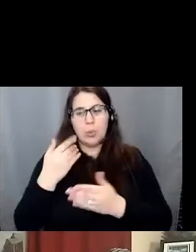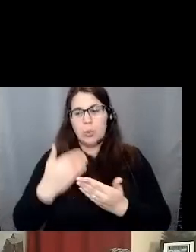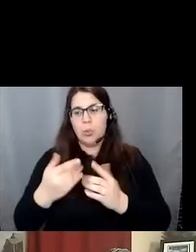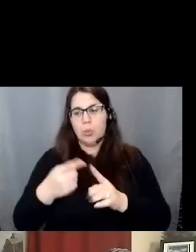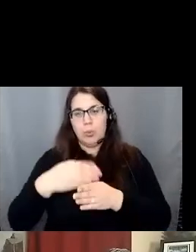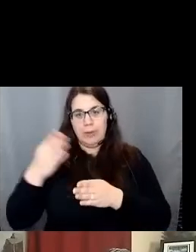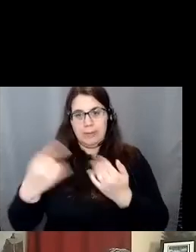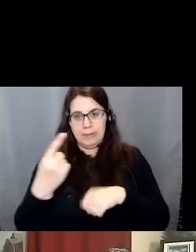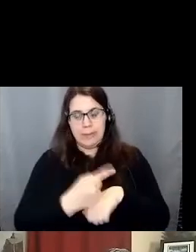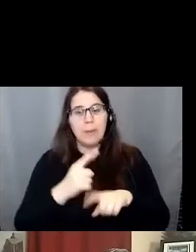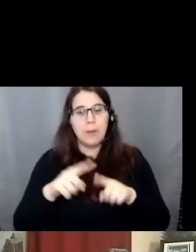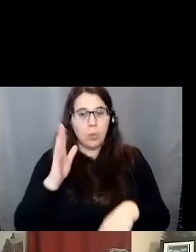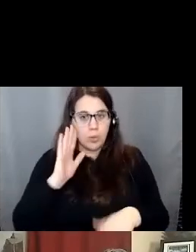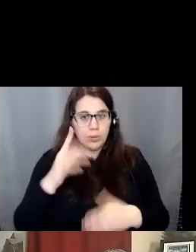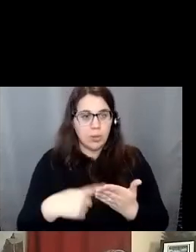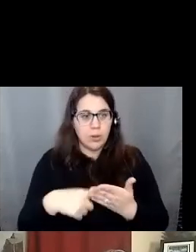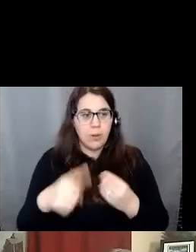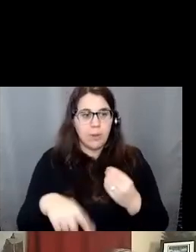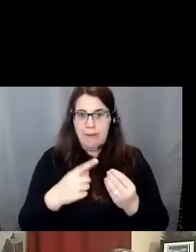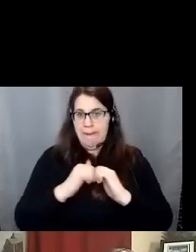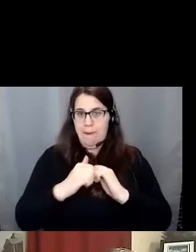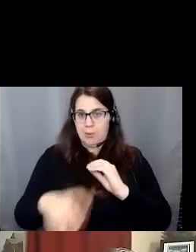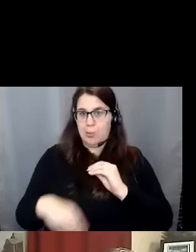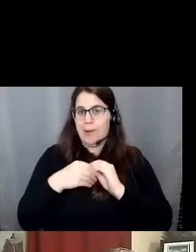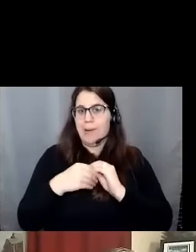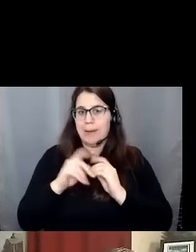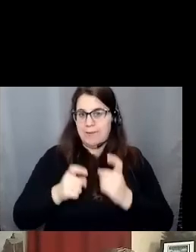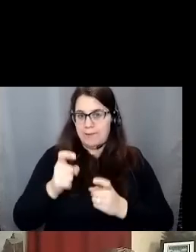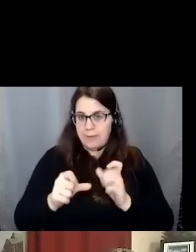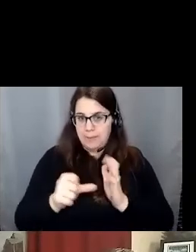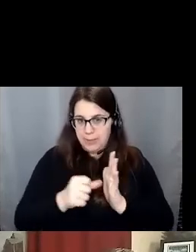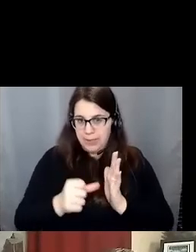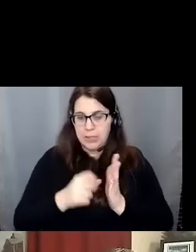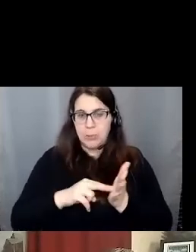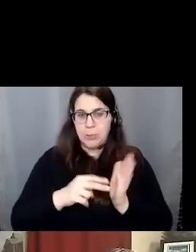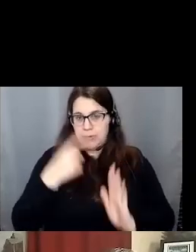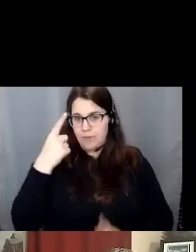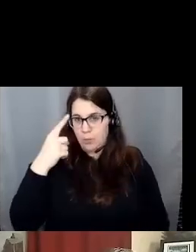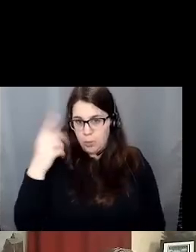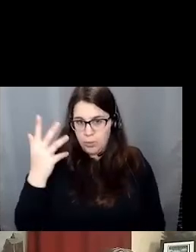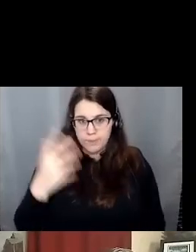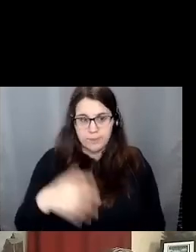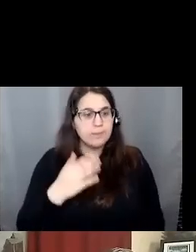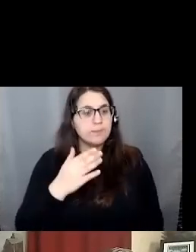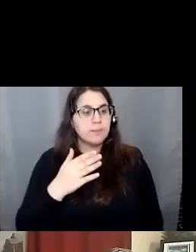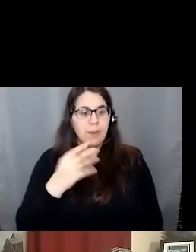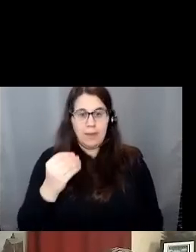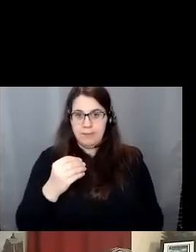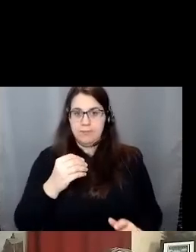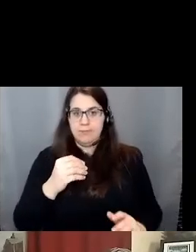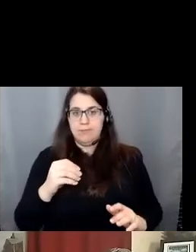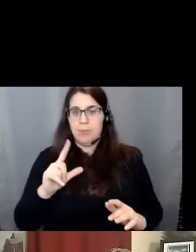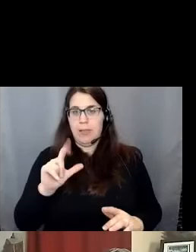webinar today, but we'll talk about how to add the gifting page and what its purpose is, and a link here to create that